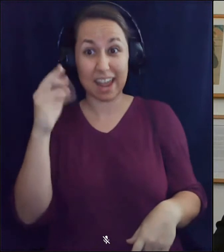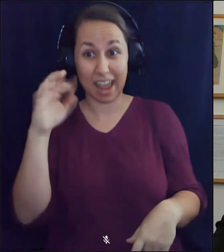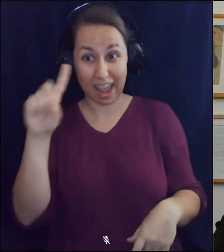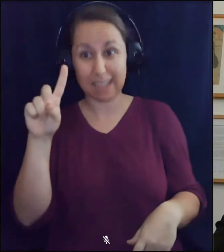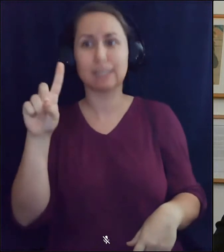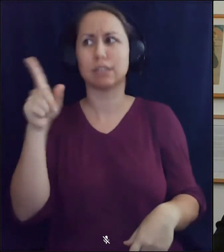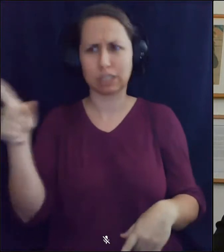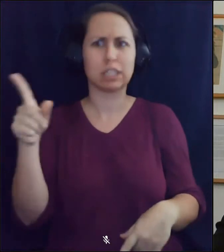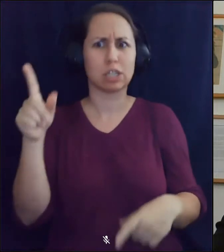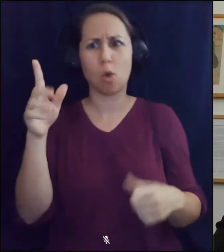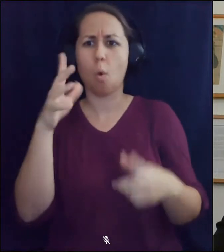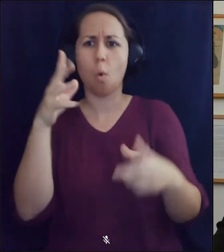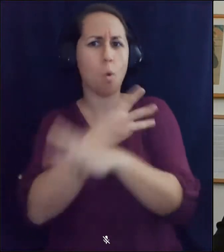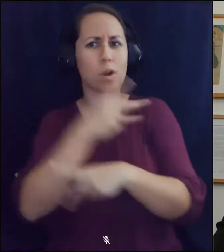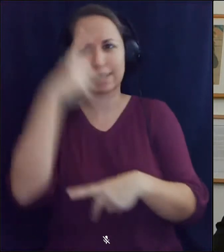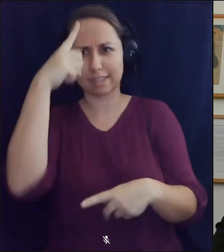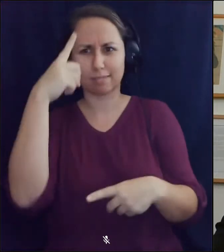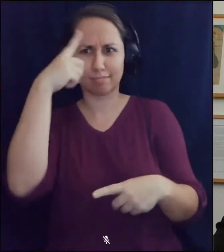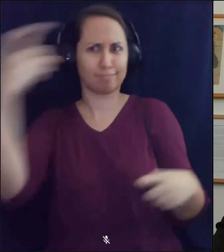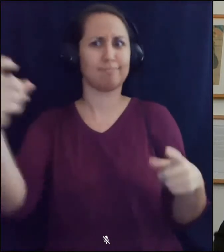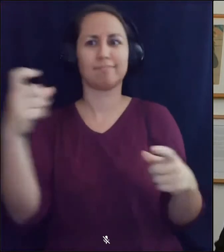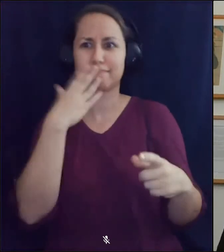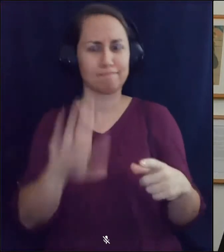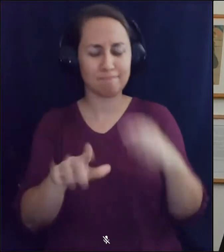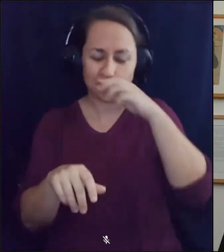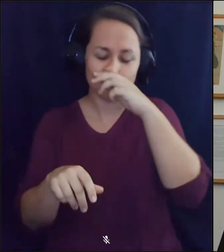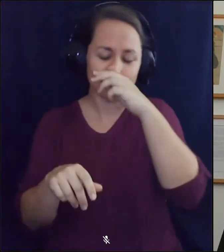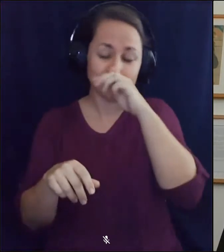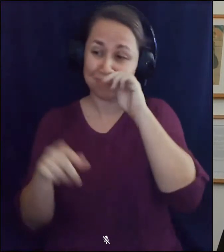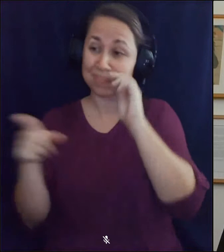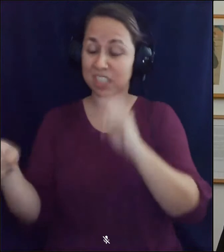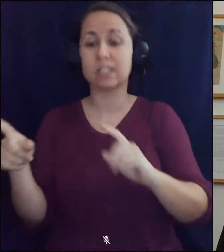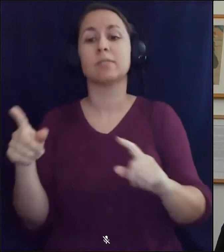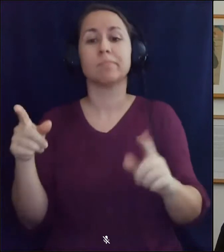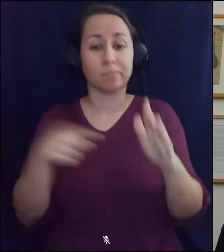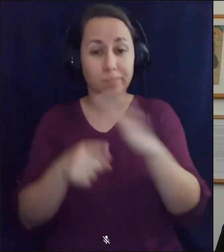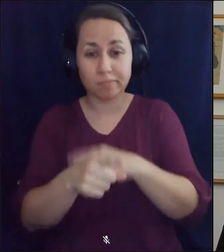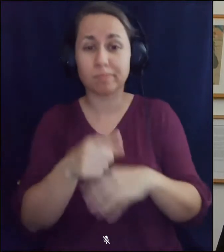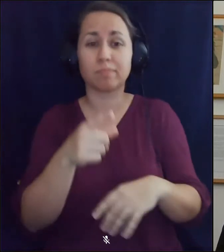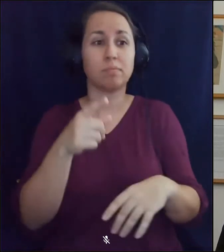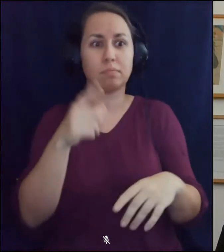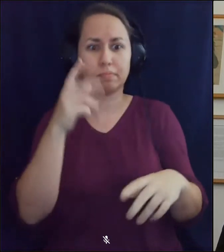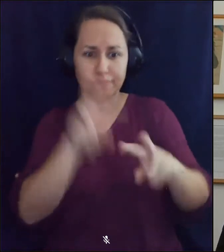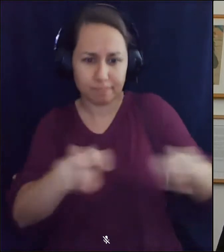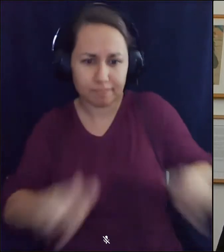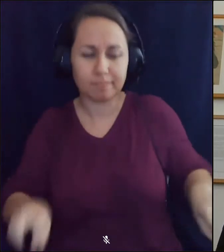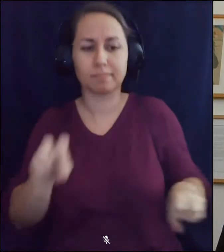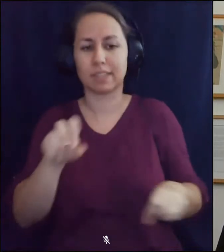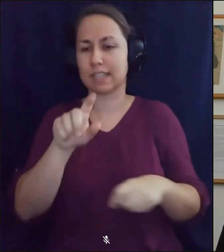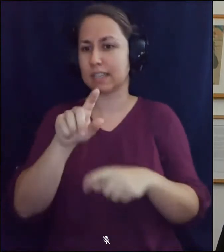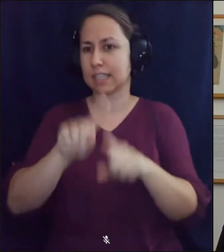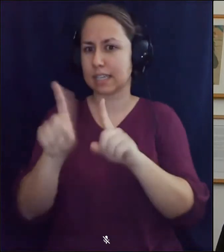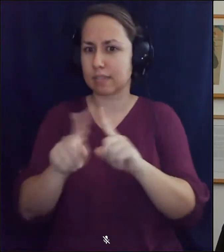woman, acerbic, smart, and profoundly anti-racist, with the investigative chops to expose the tactics and ideologies